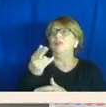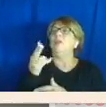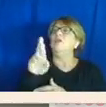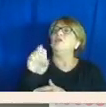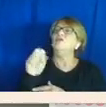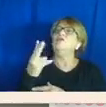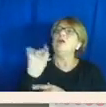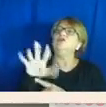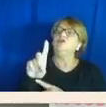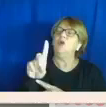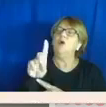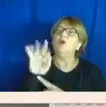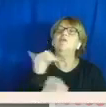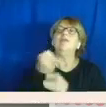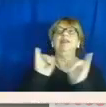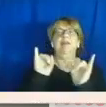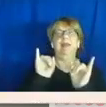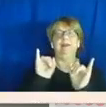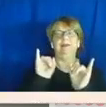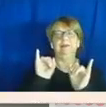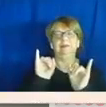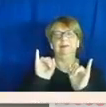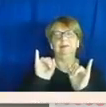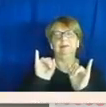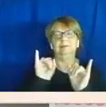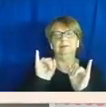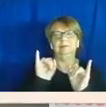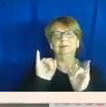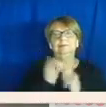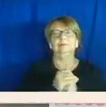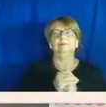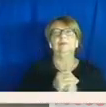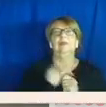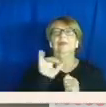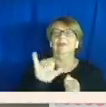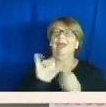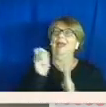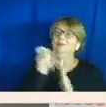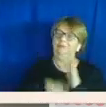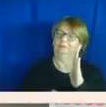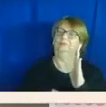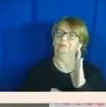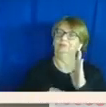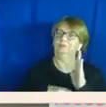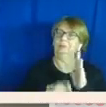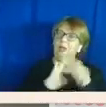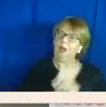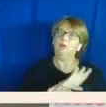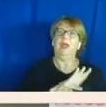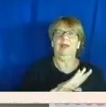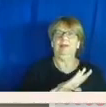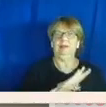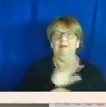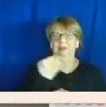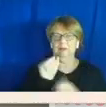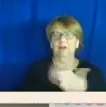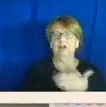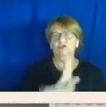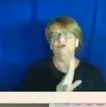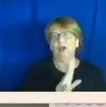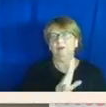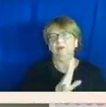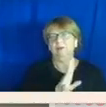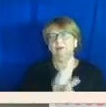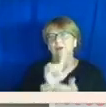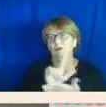of independence, which actually drafted a comprehensive disability rights law